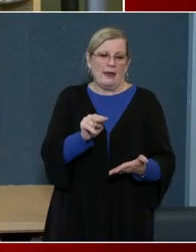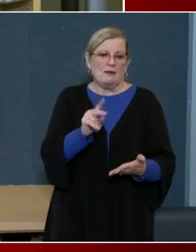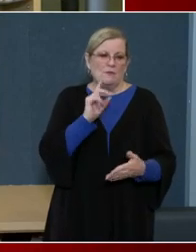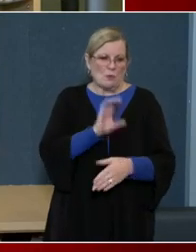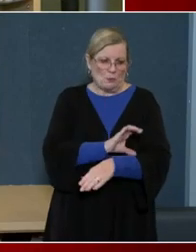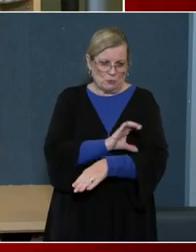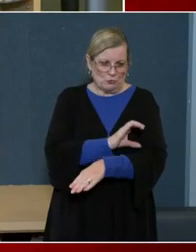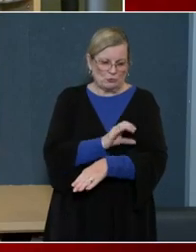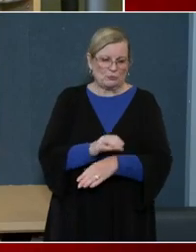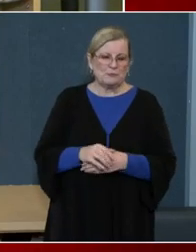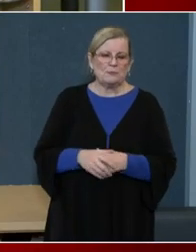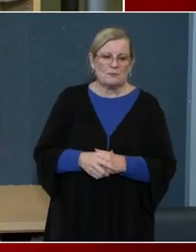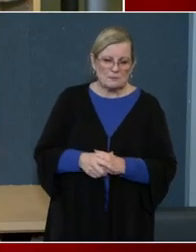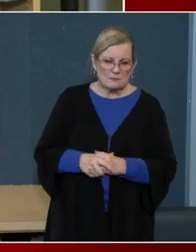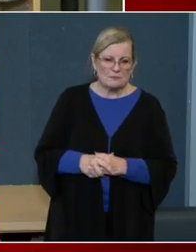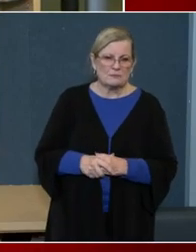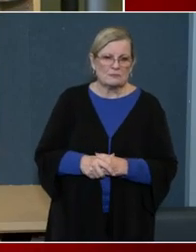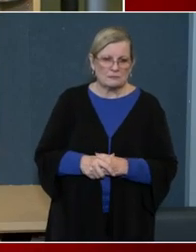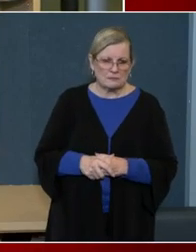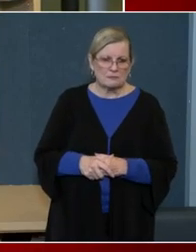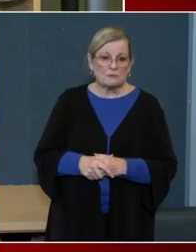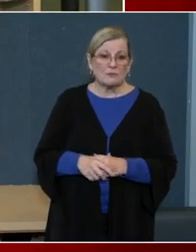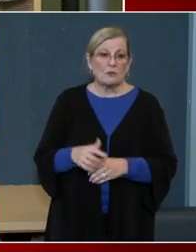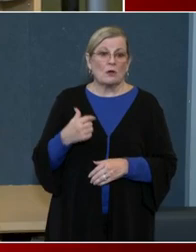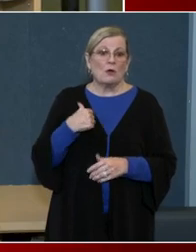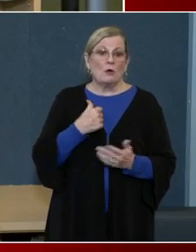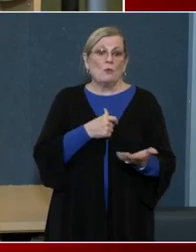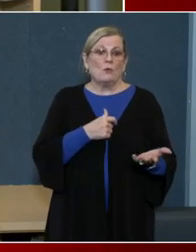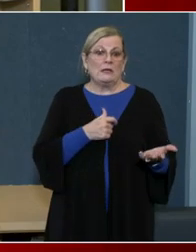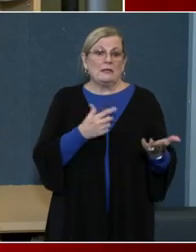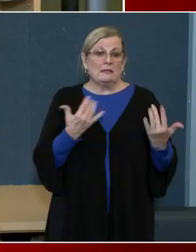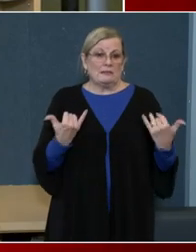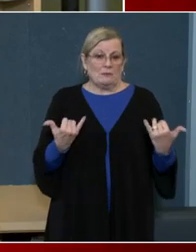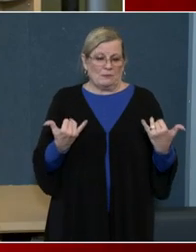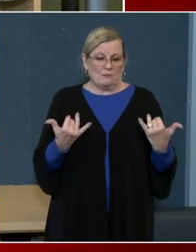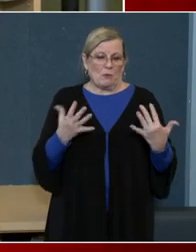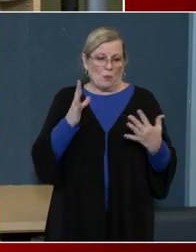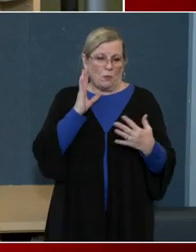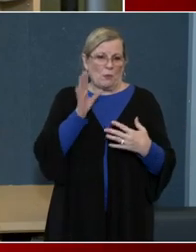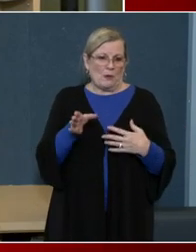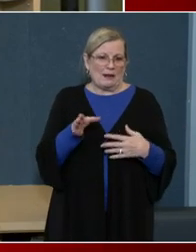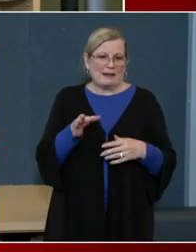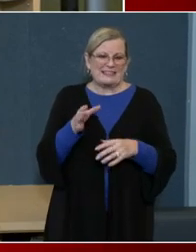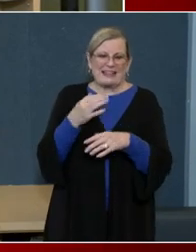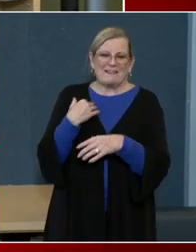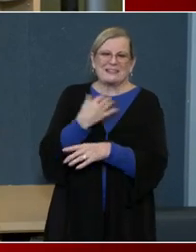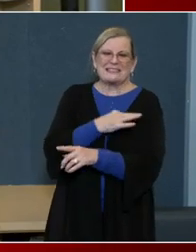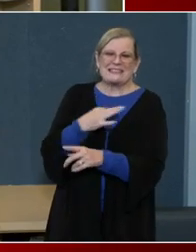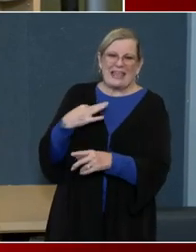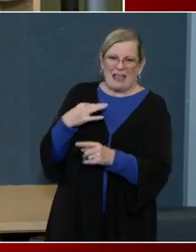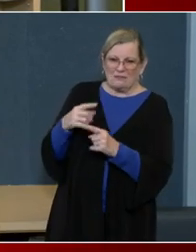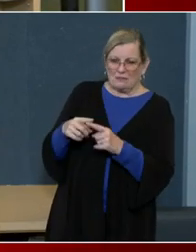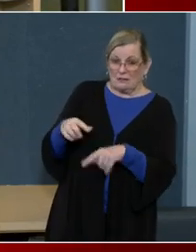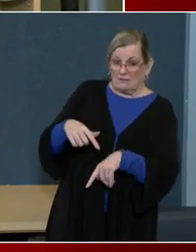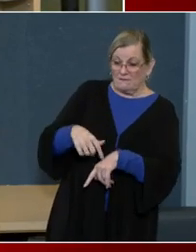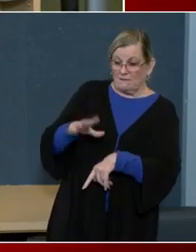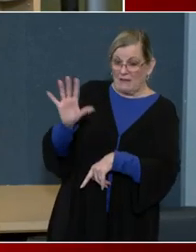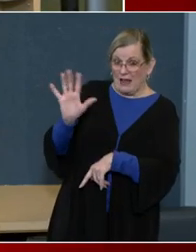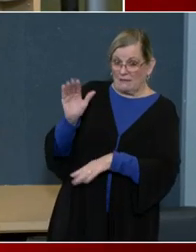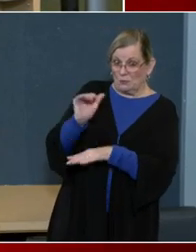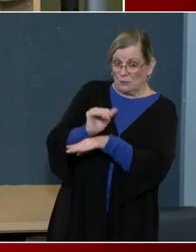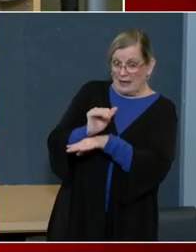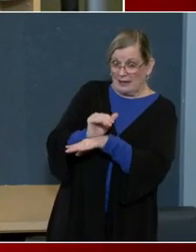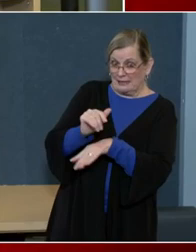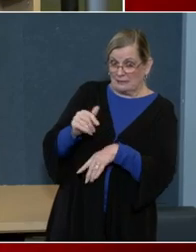by day, and staff will have until 5 o'clock on Tuesday, October 6th, to complete